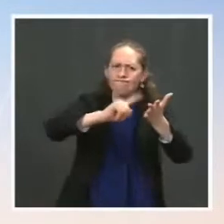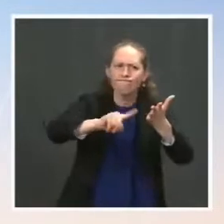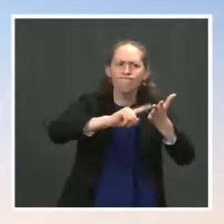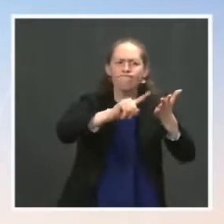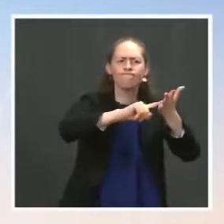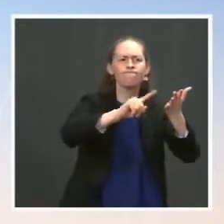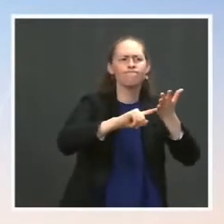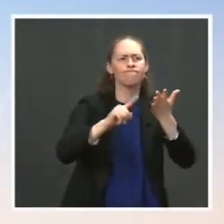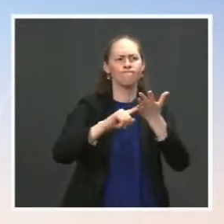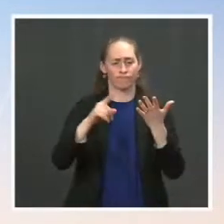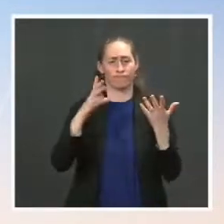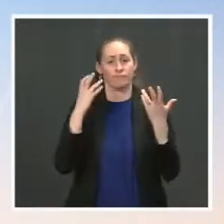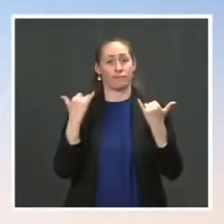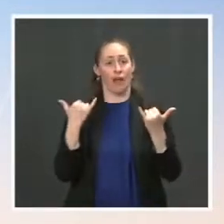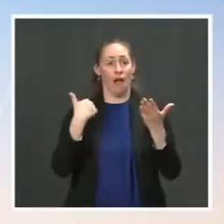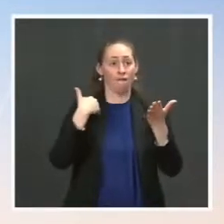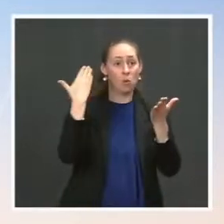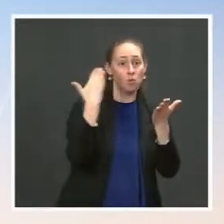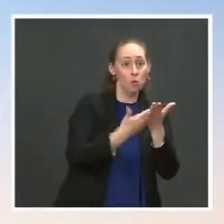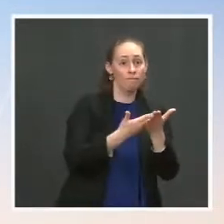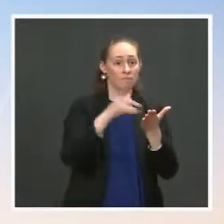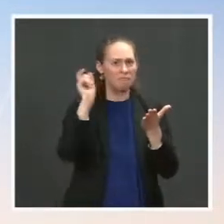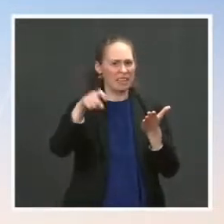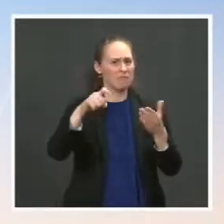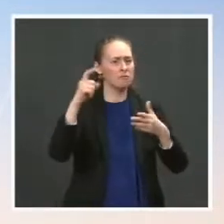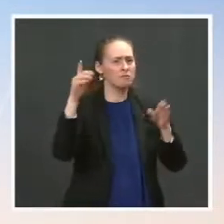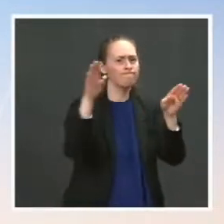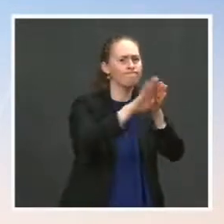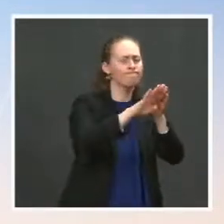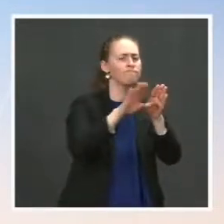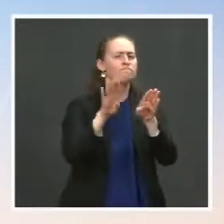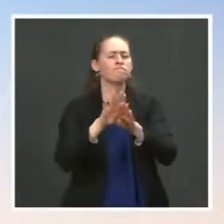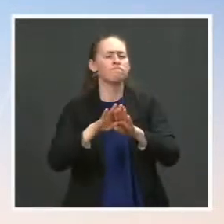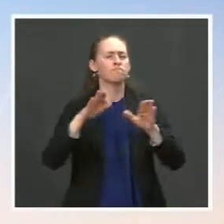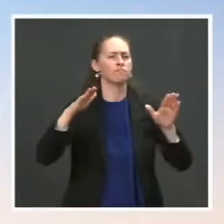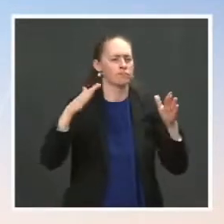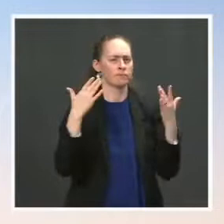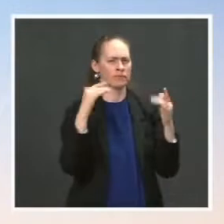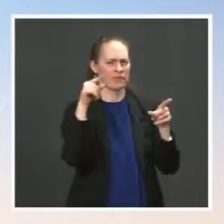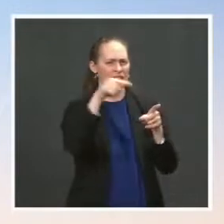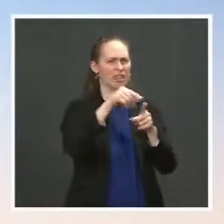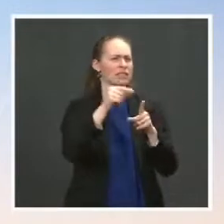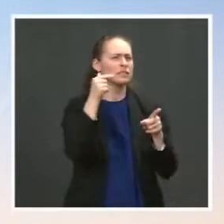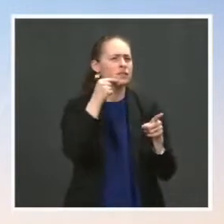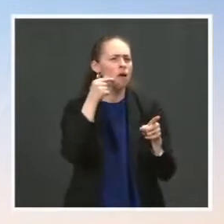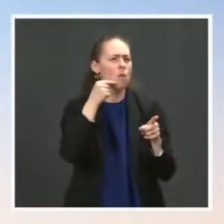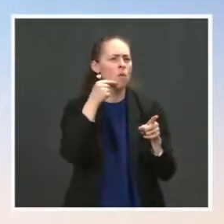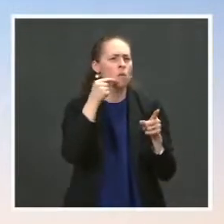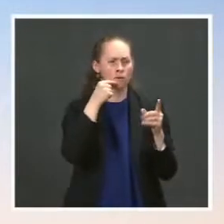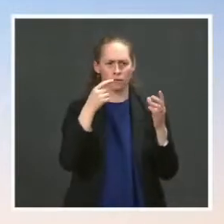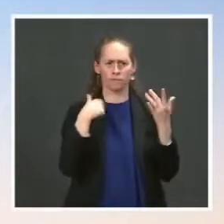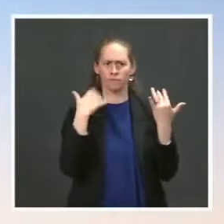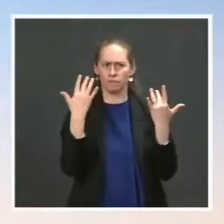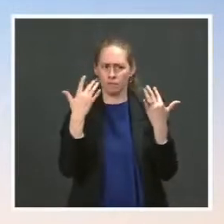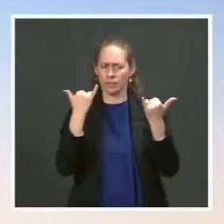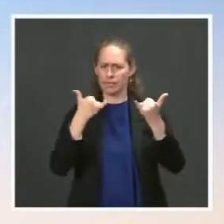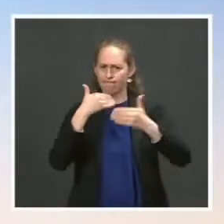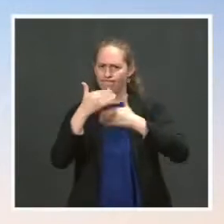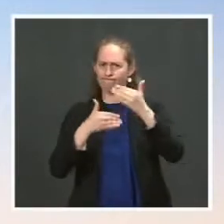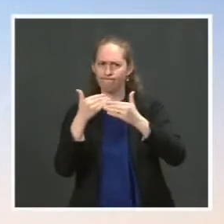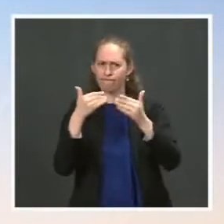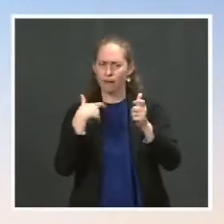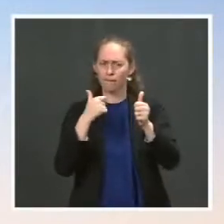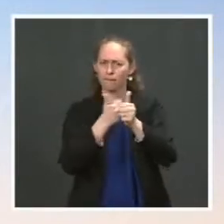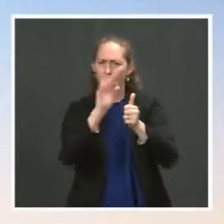down the San Antonio Freeman Coliseum as an intake site, but we will, of course, we take these